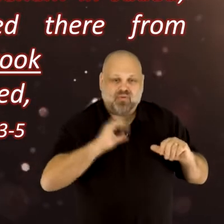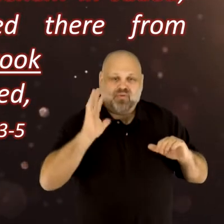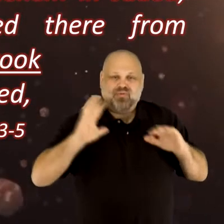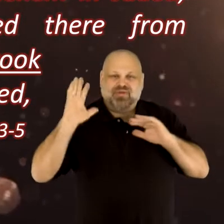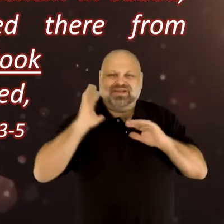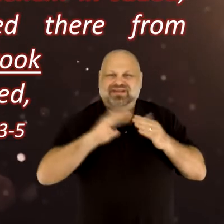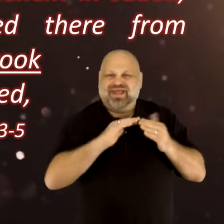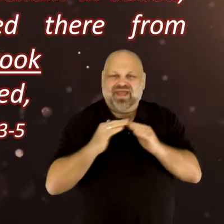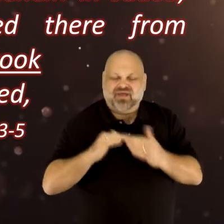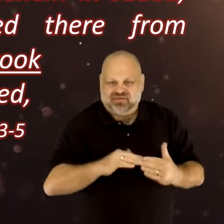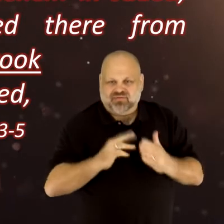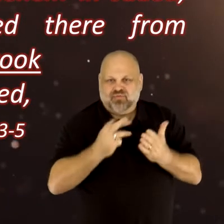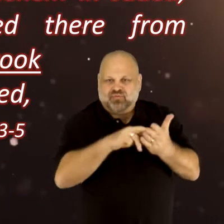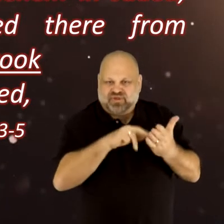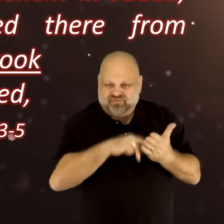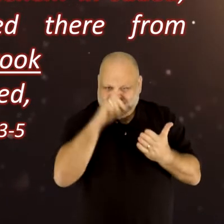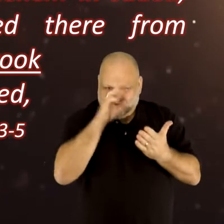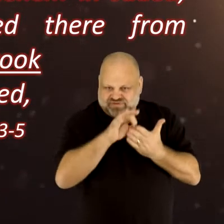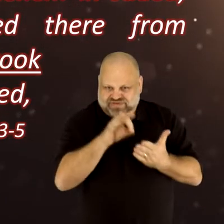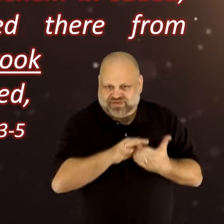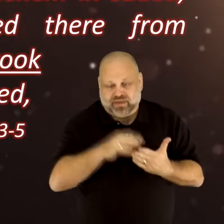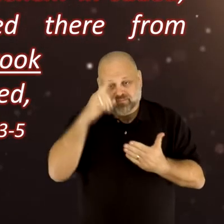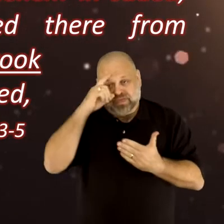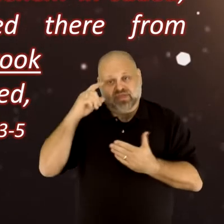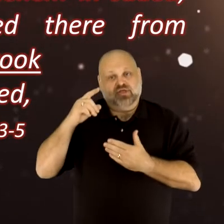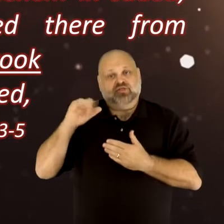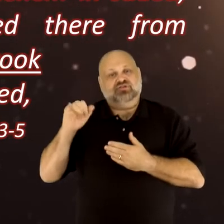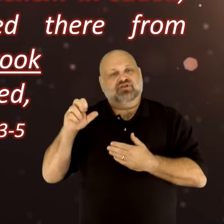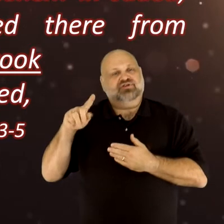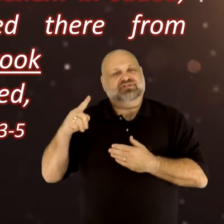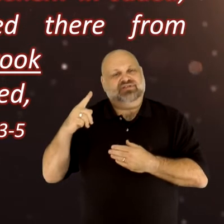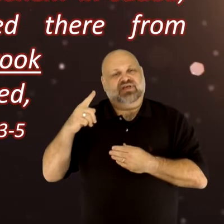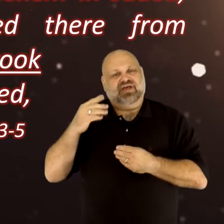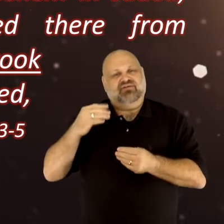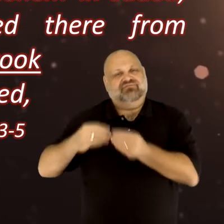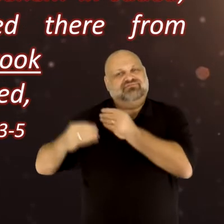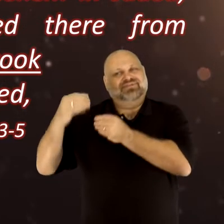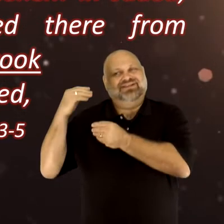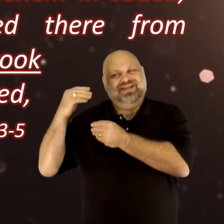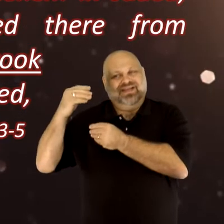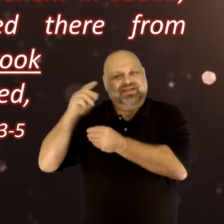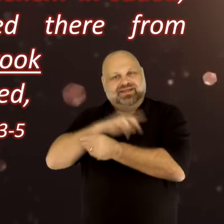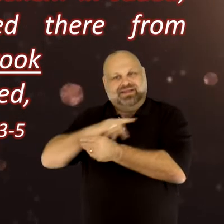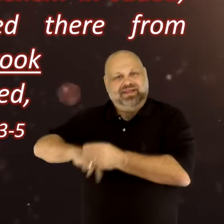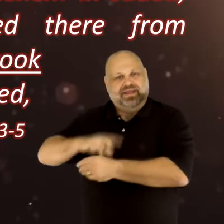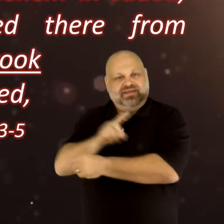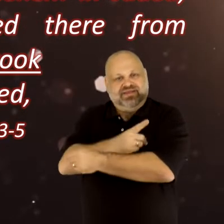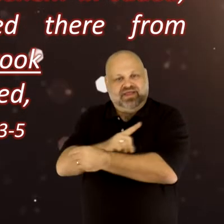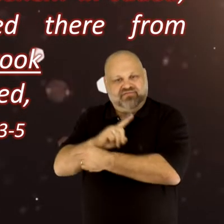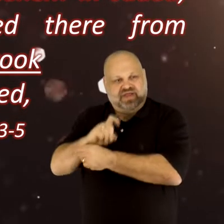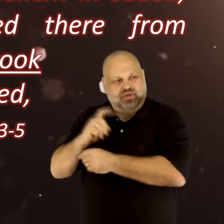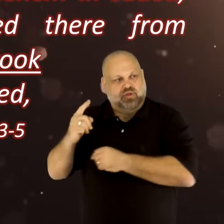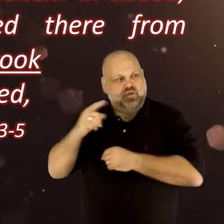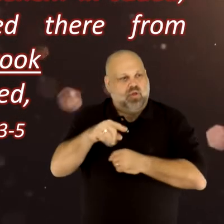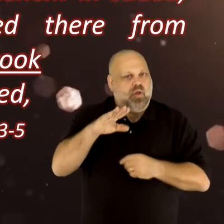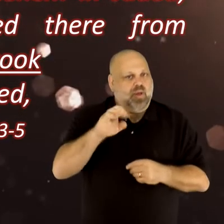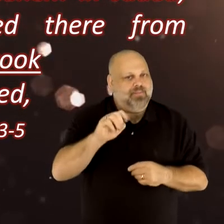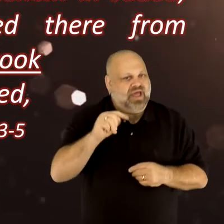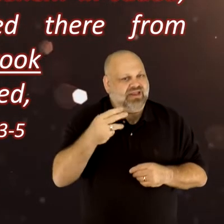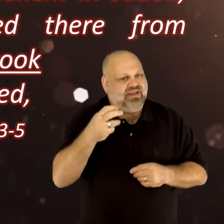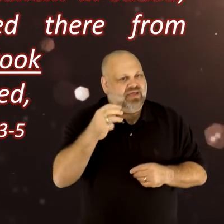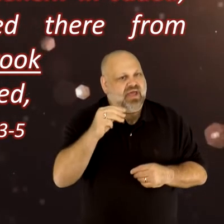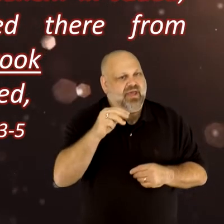the census. And because Joseph was a descendant of King David, he had to go to Bethlehem in Judea, David's ancient home.